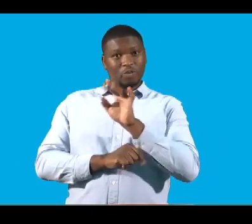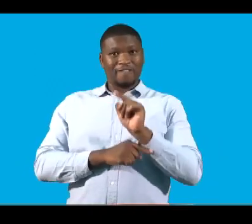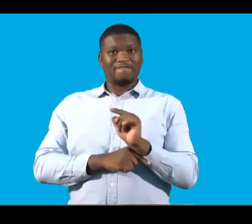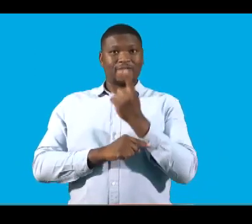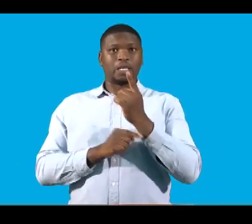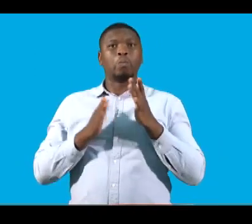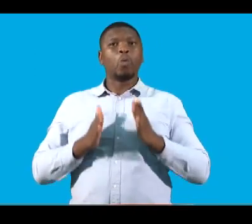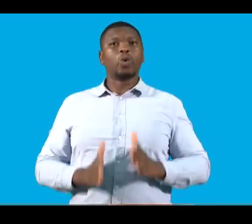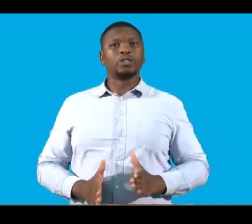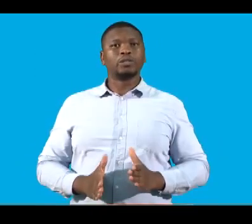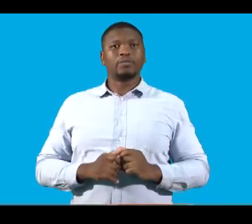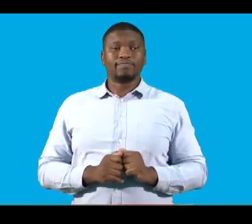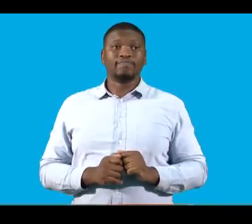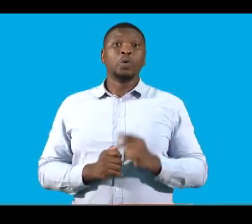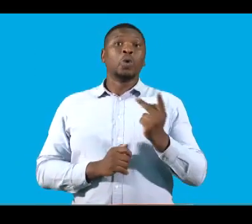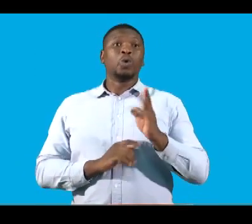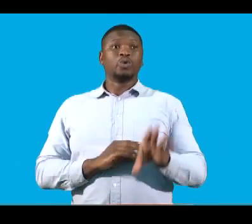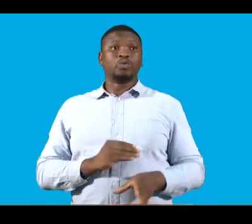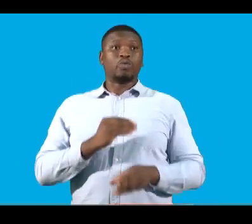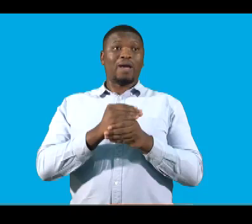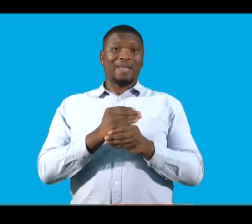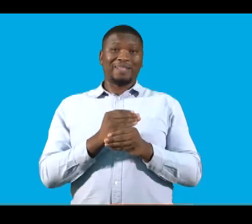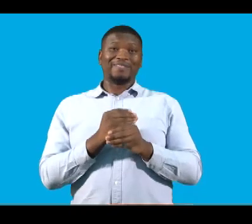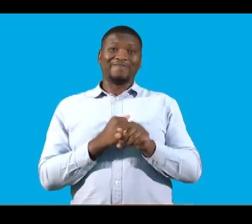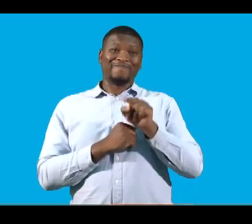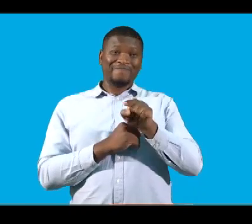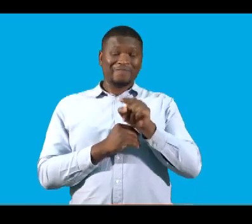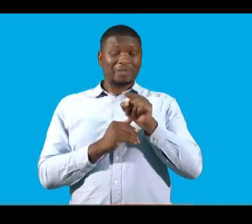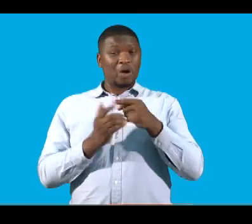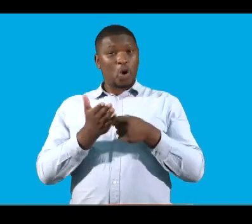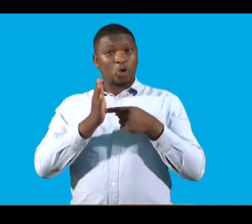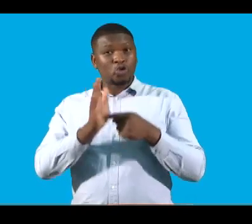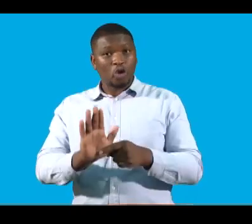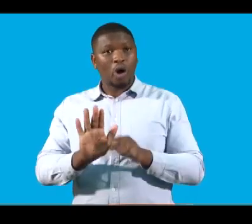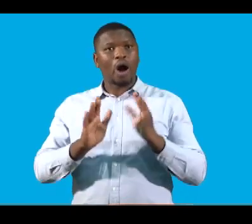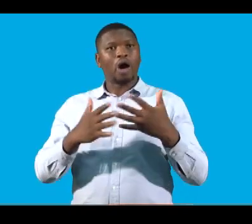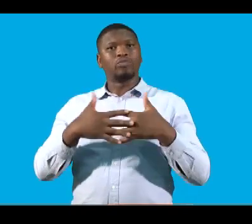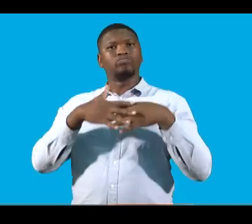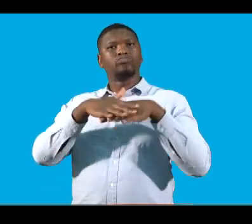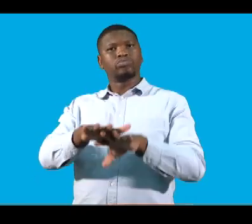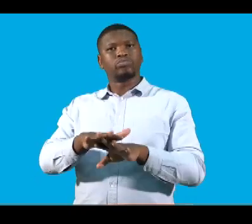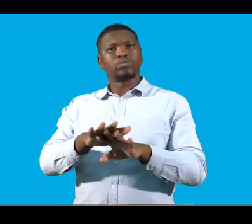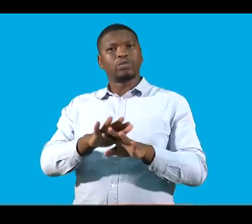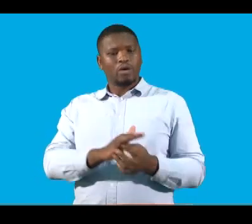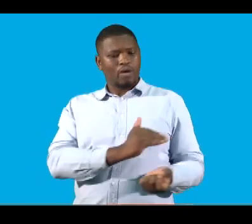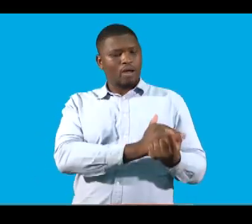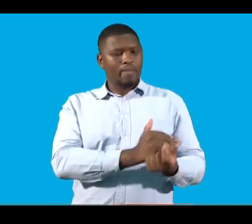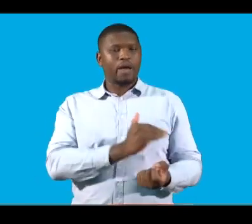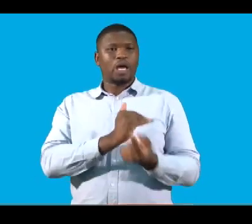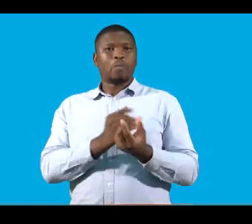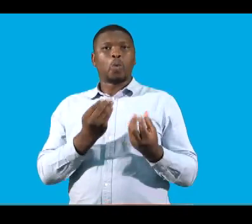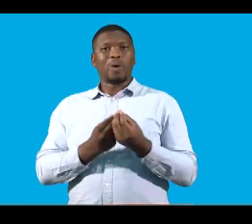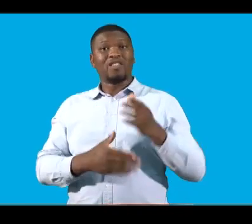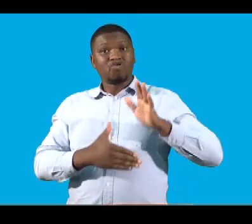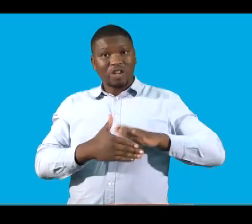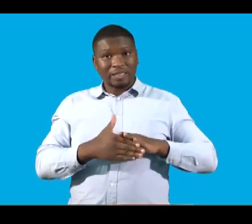this is going to be our first body paragraph. In addition, Pi's journey at sea shows how he